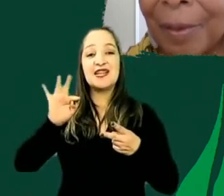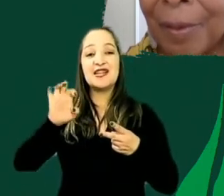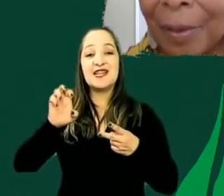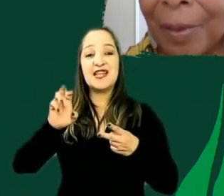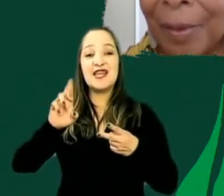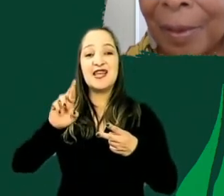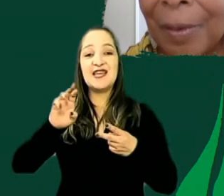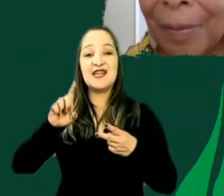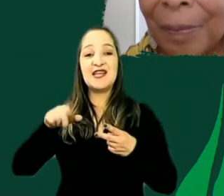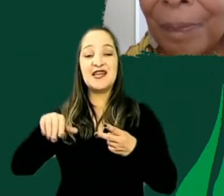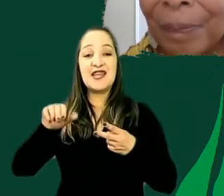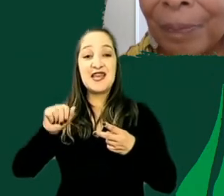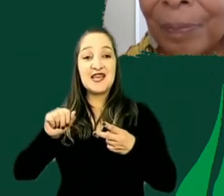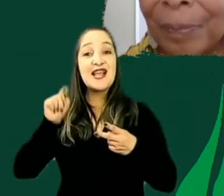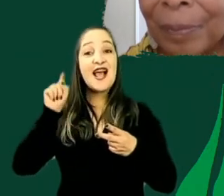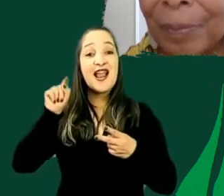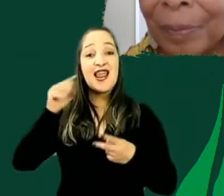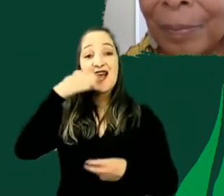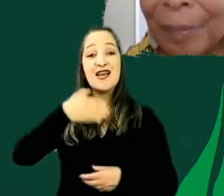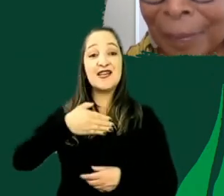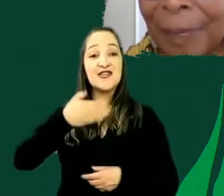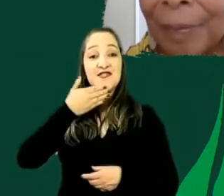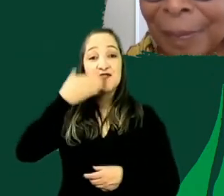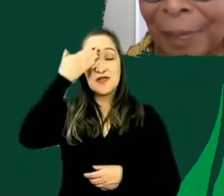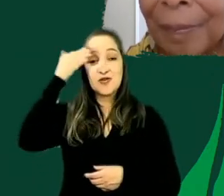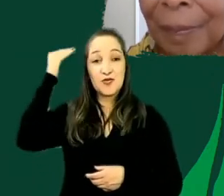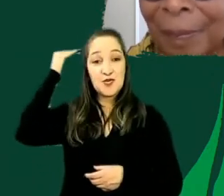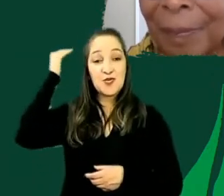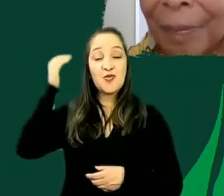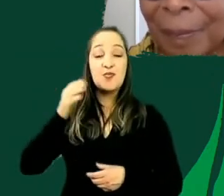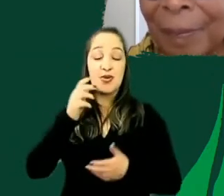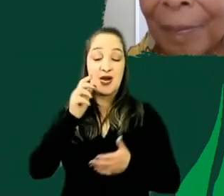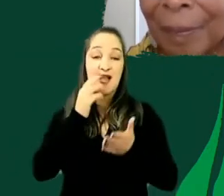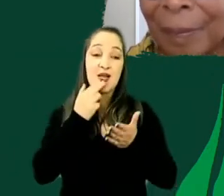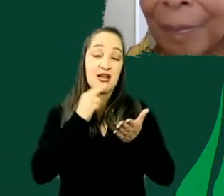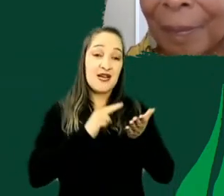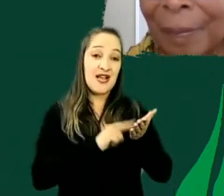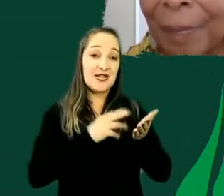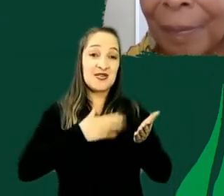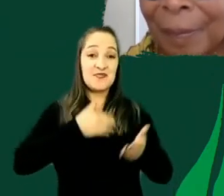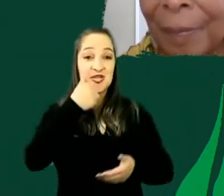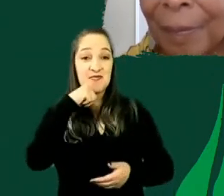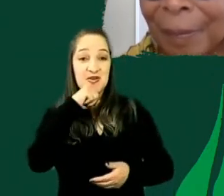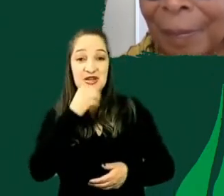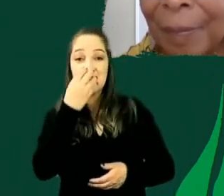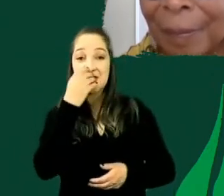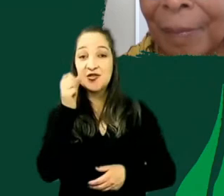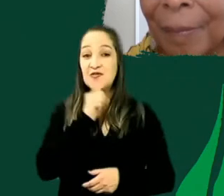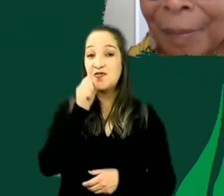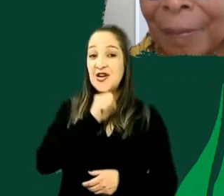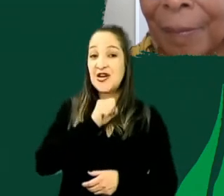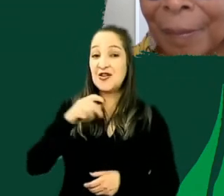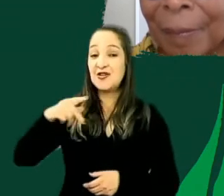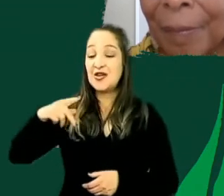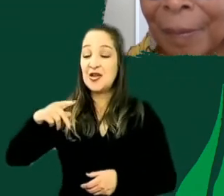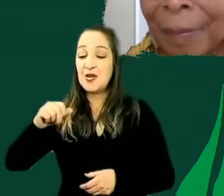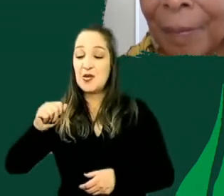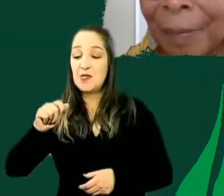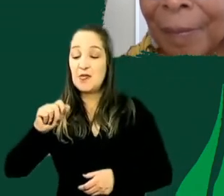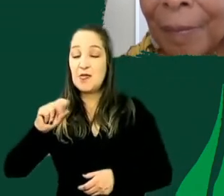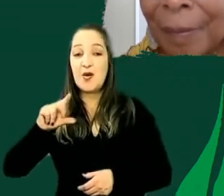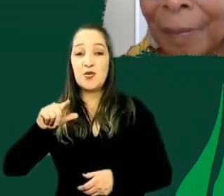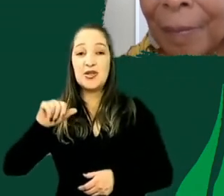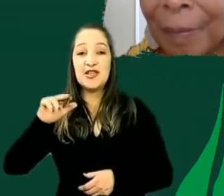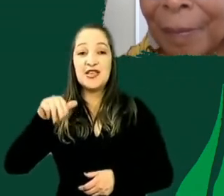Cuba, Letters to My Mother, and the Old Dog, to read Paulina Shijani from